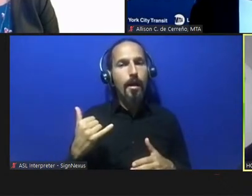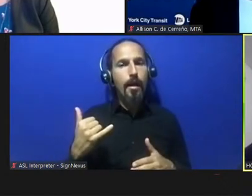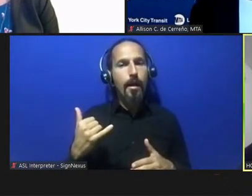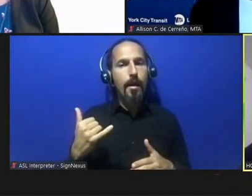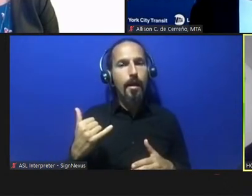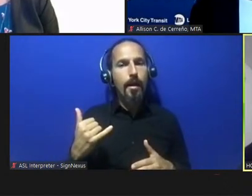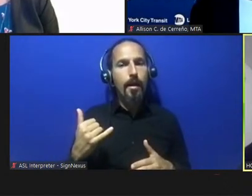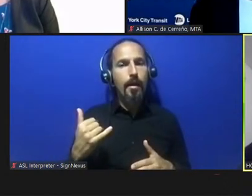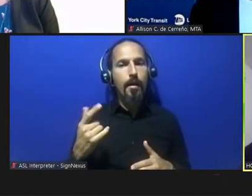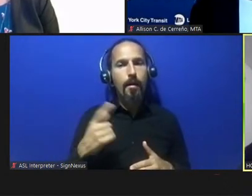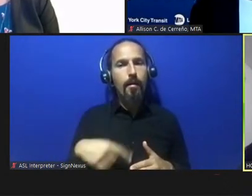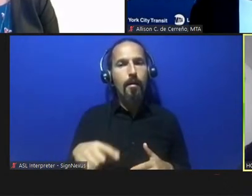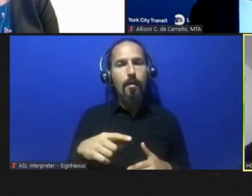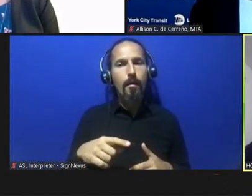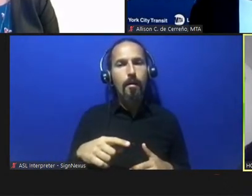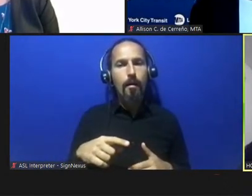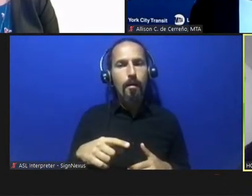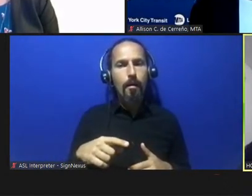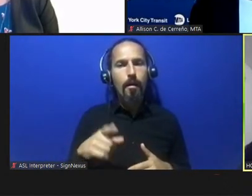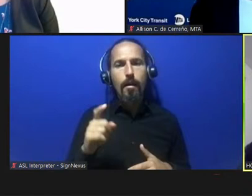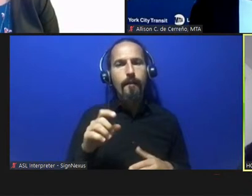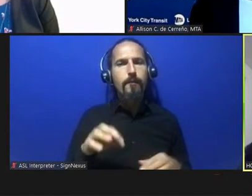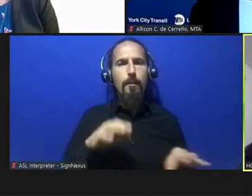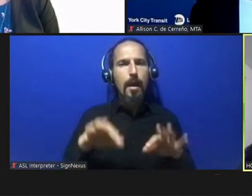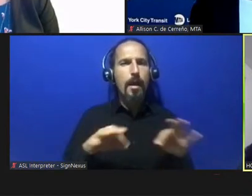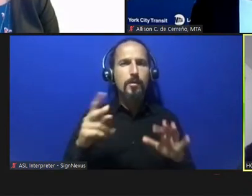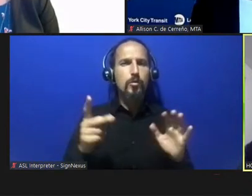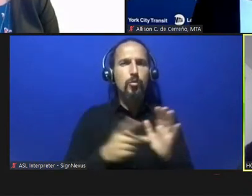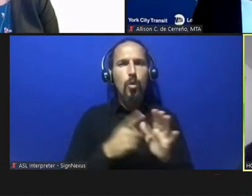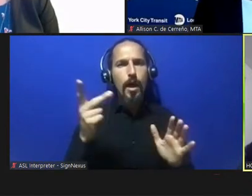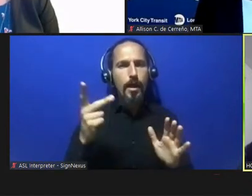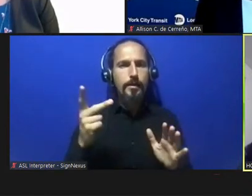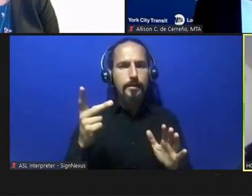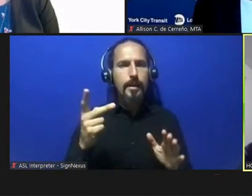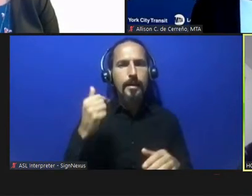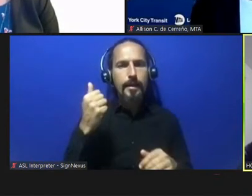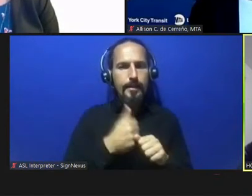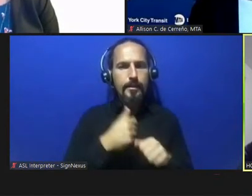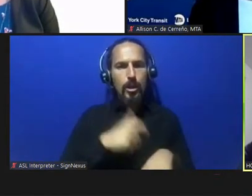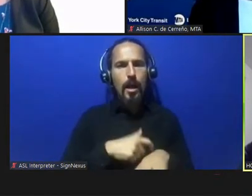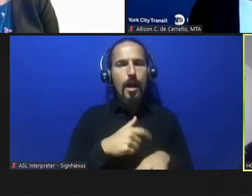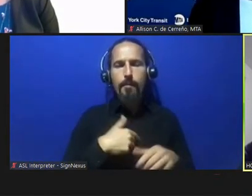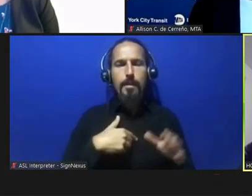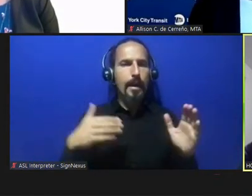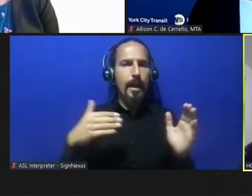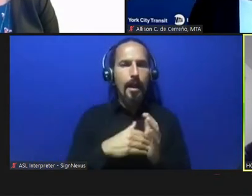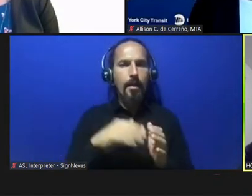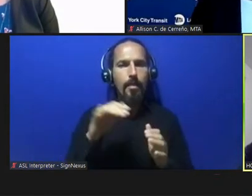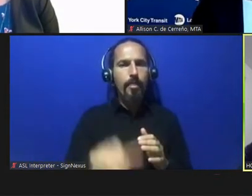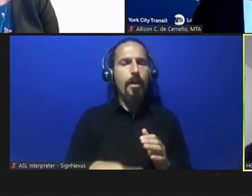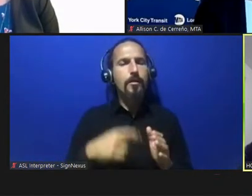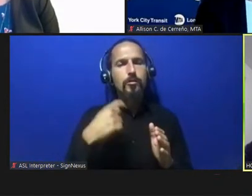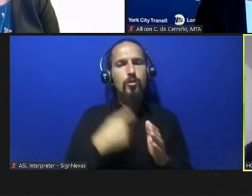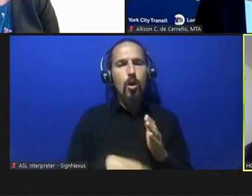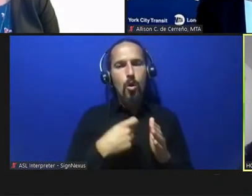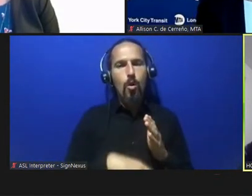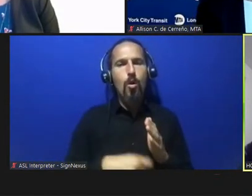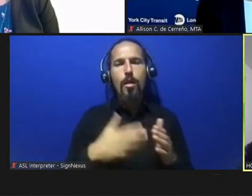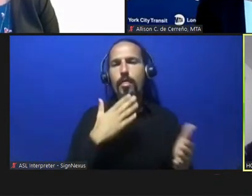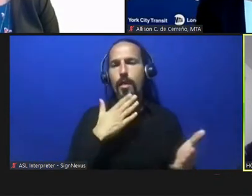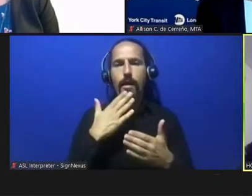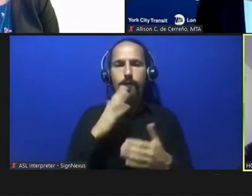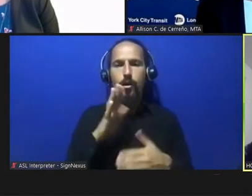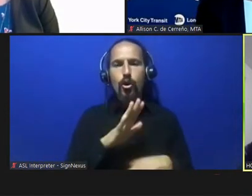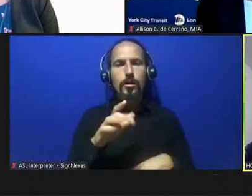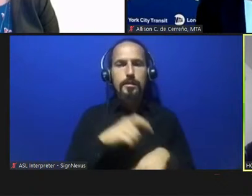for those four boroughs have to pay twice every time so i'm against this whole thing thank you for your